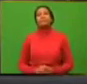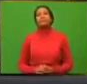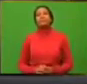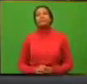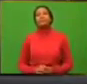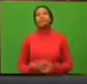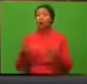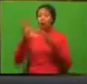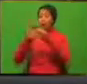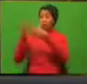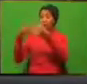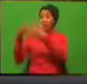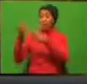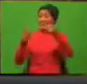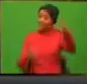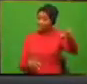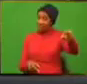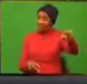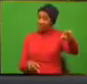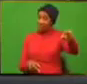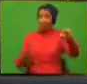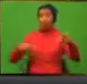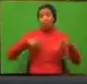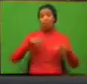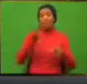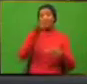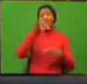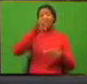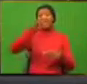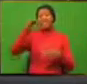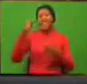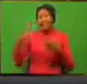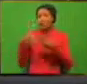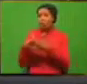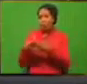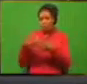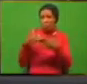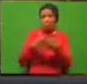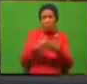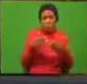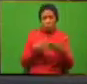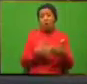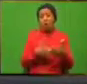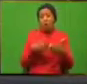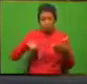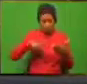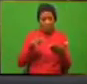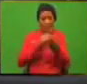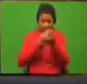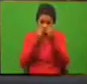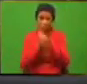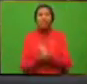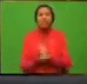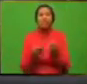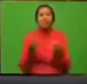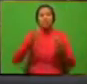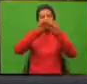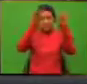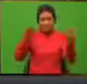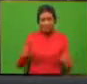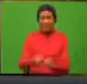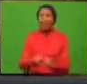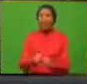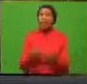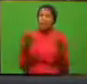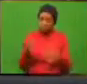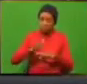At Home Affairs, we are tackling the visa backlog that you referred to, Mr. President, and reforming the system to bring in